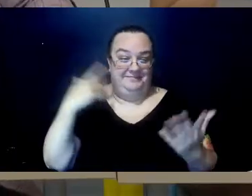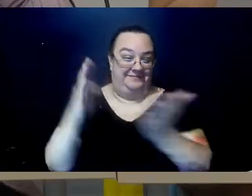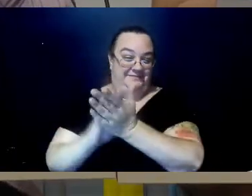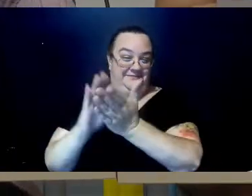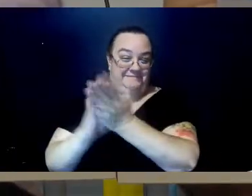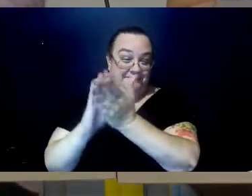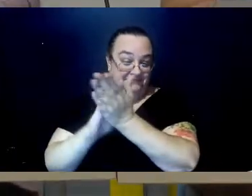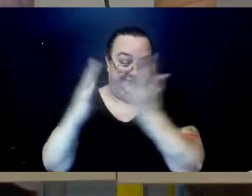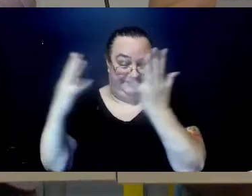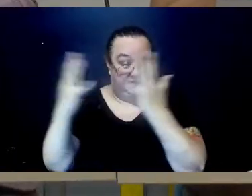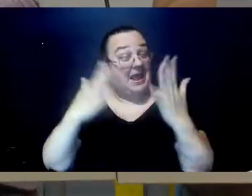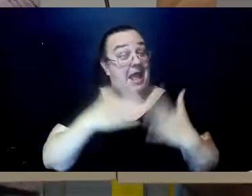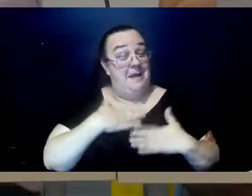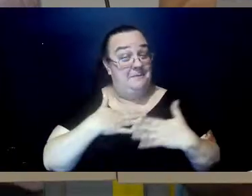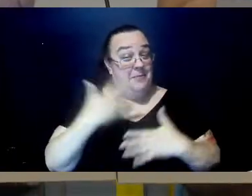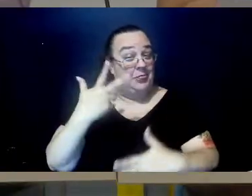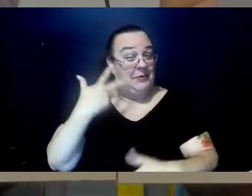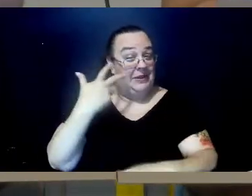Happy 3 years.